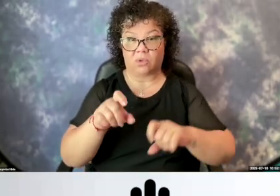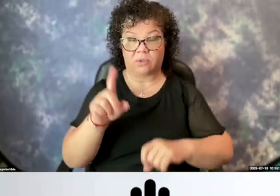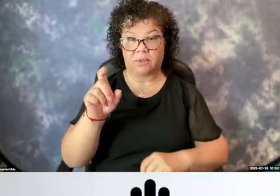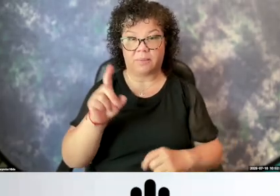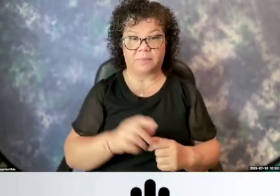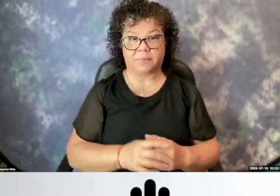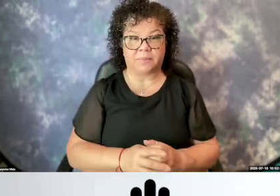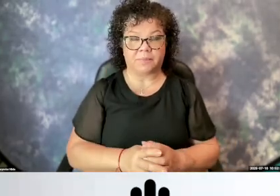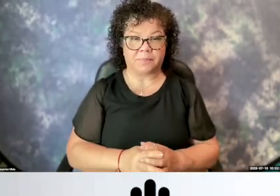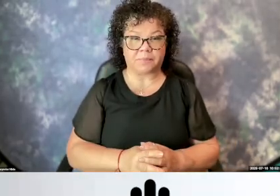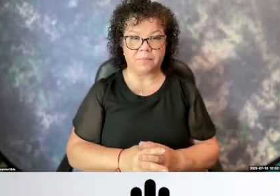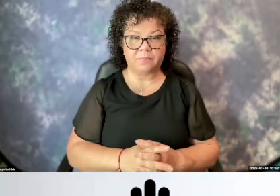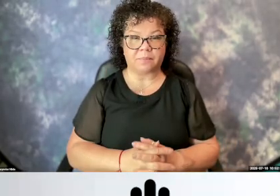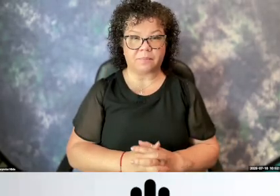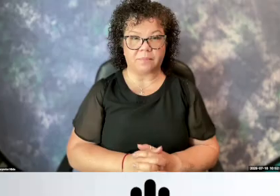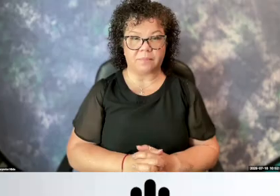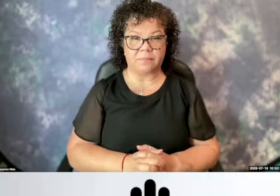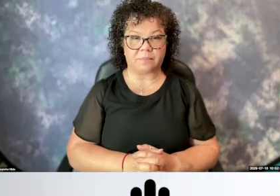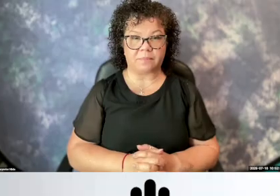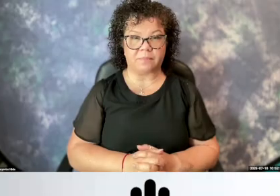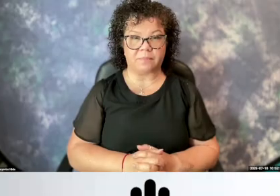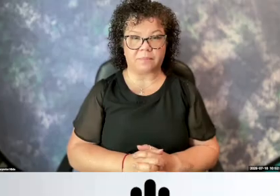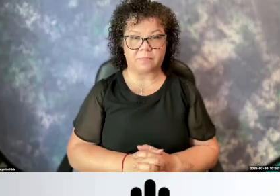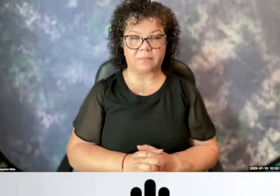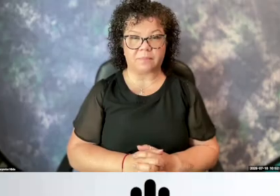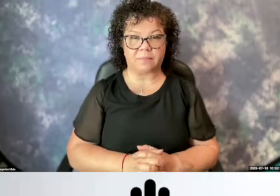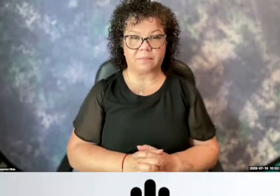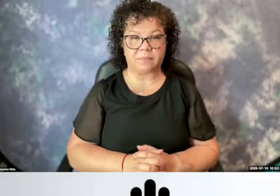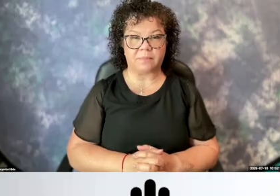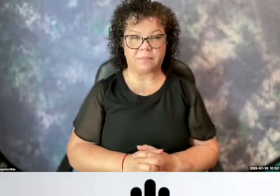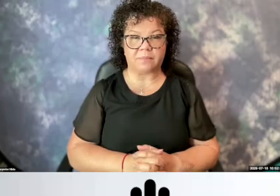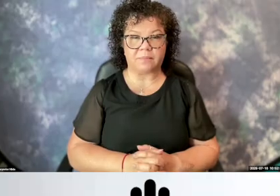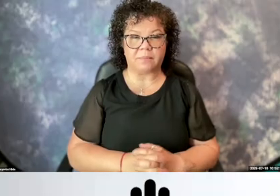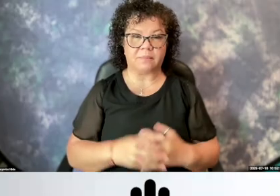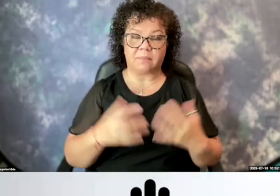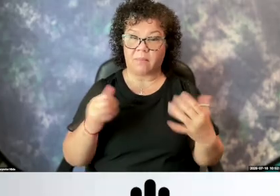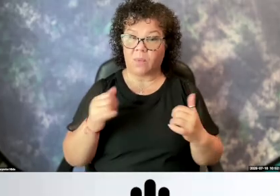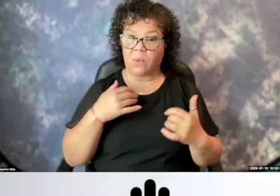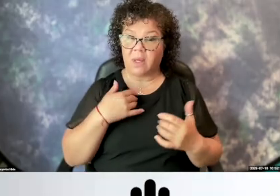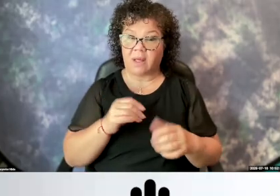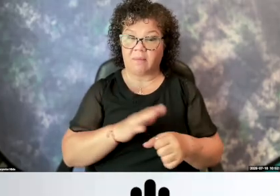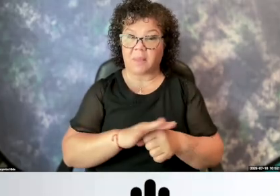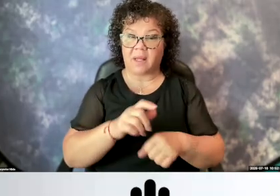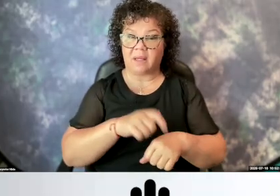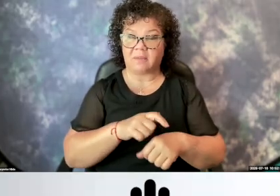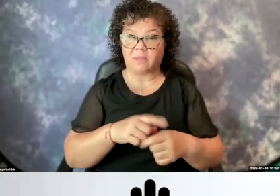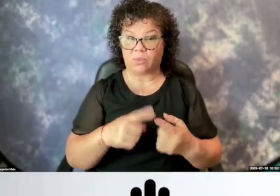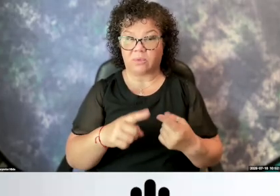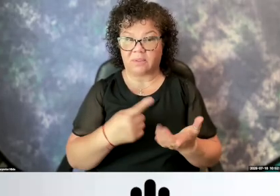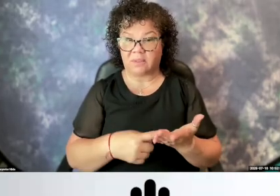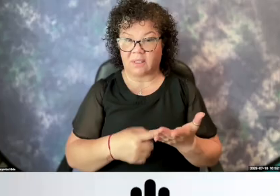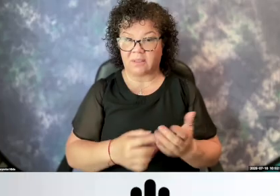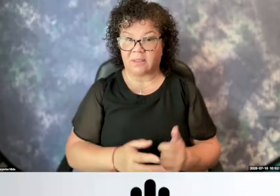time? We still have plenty of time to discuss if you'd like to make a comment or ask